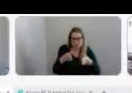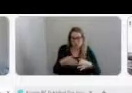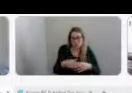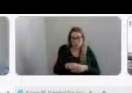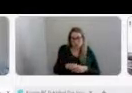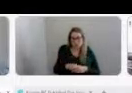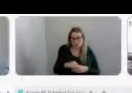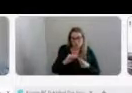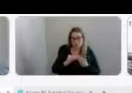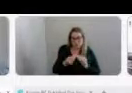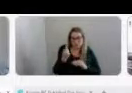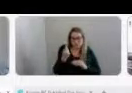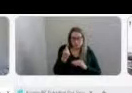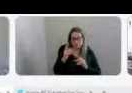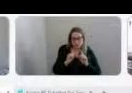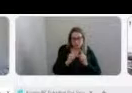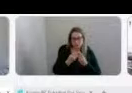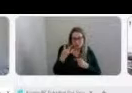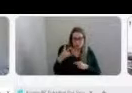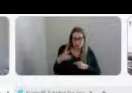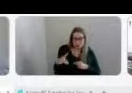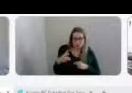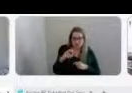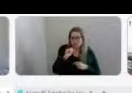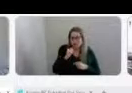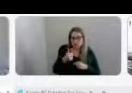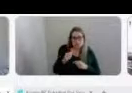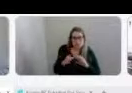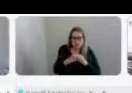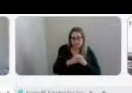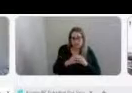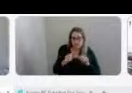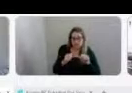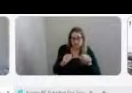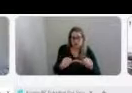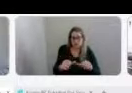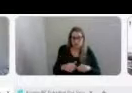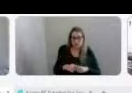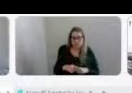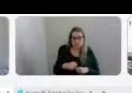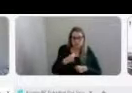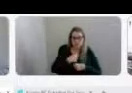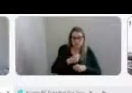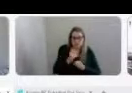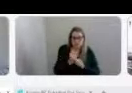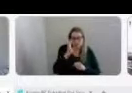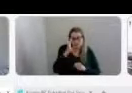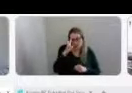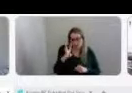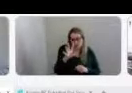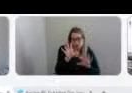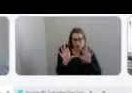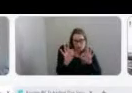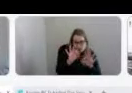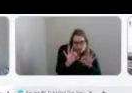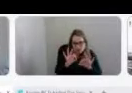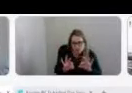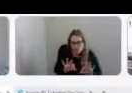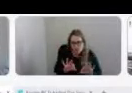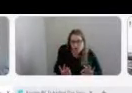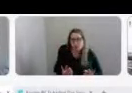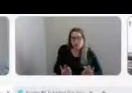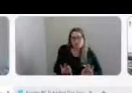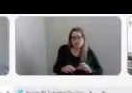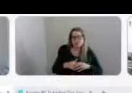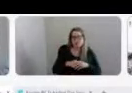number one district 17 is not compact and contiguous it is made up of cherry-picked republican suburbs from